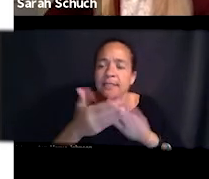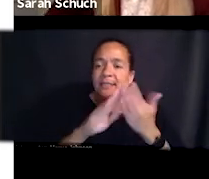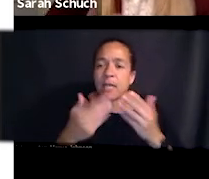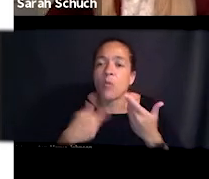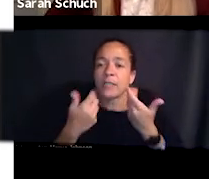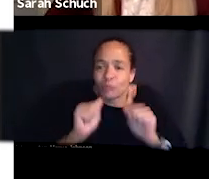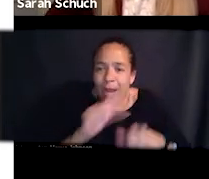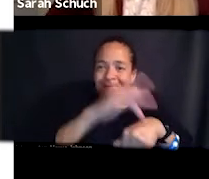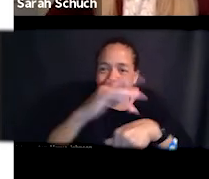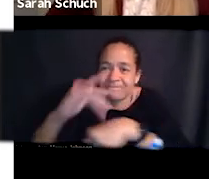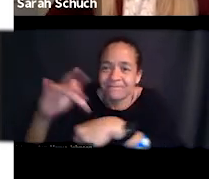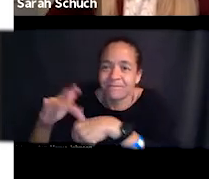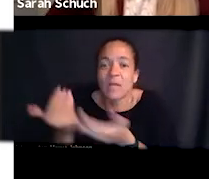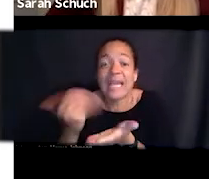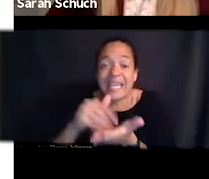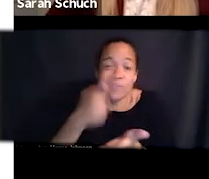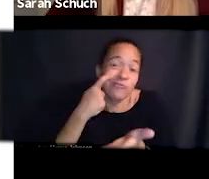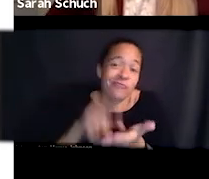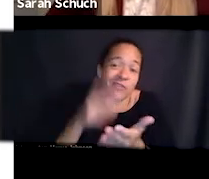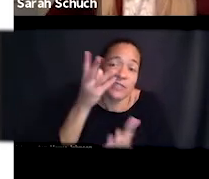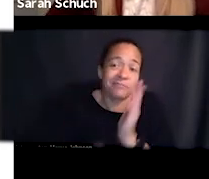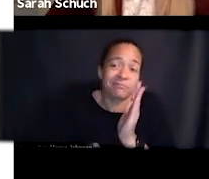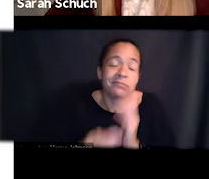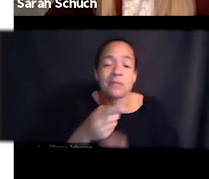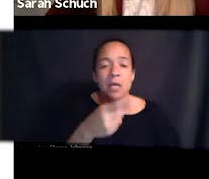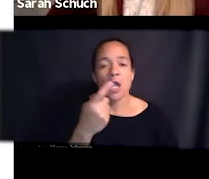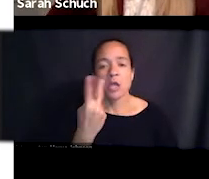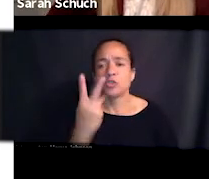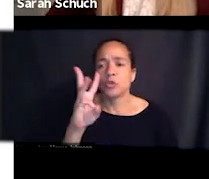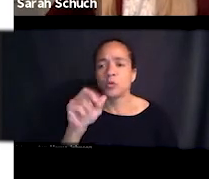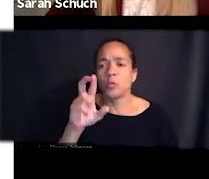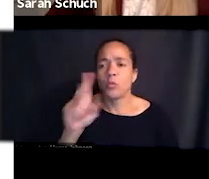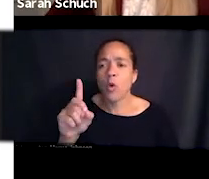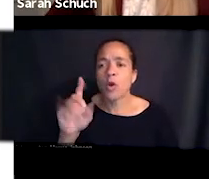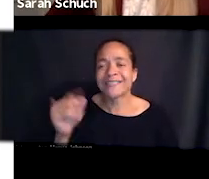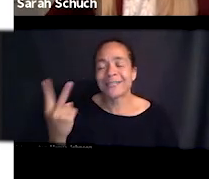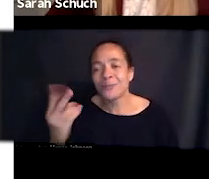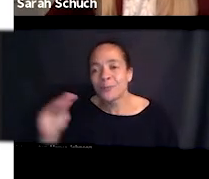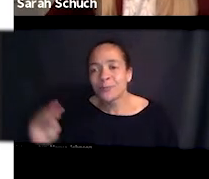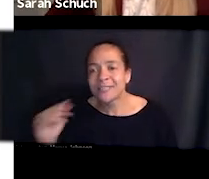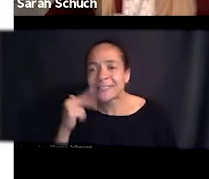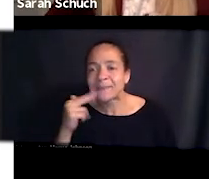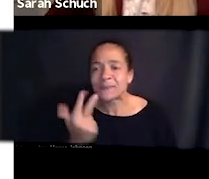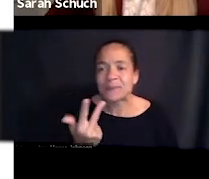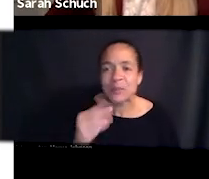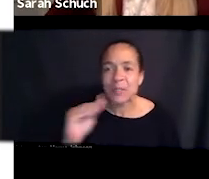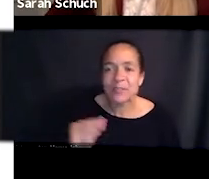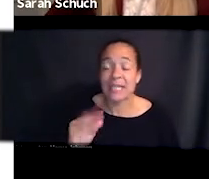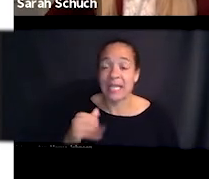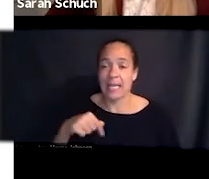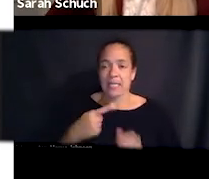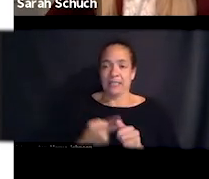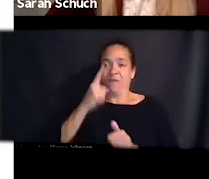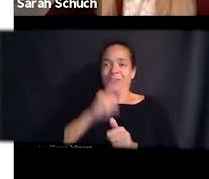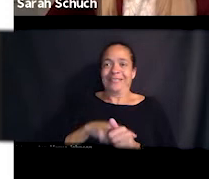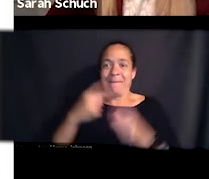you'll see a gap. You know, there are 2 wards that are only 2% and 4%. And so obviously this being our first time doing something like